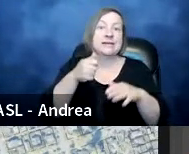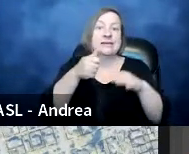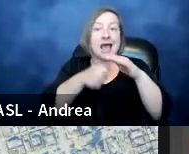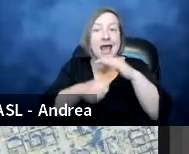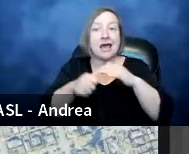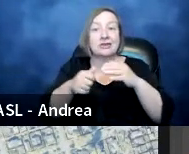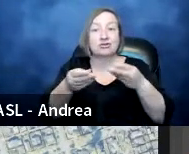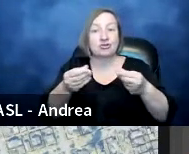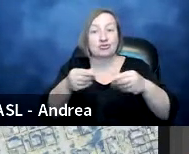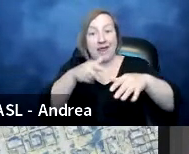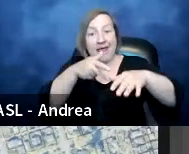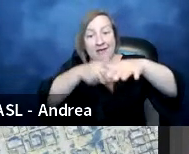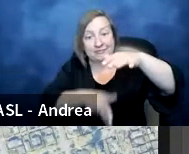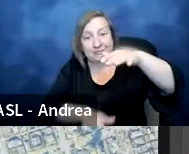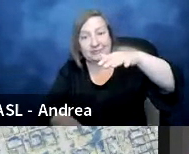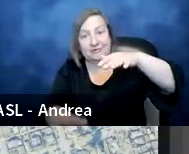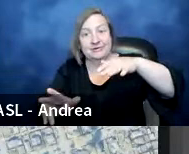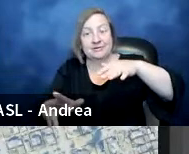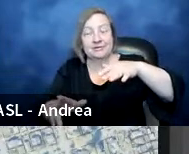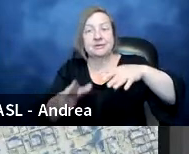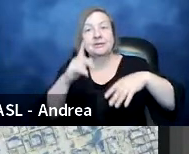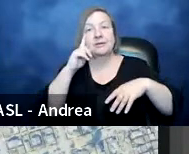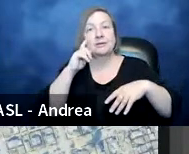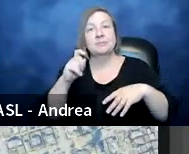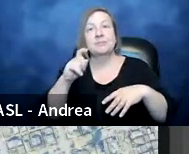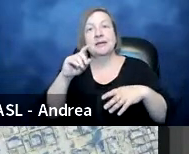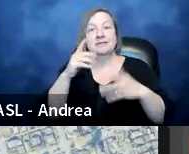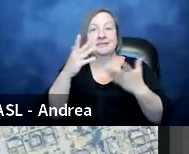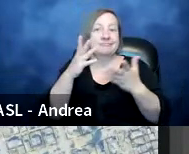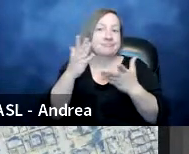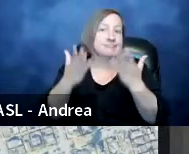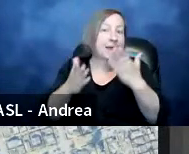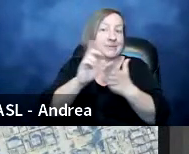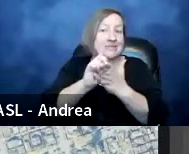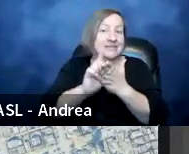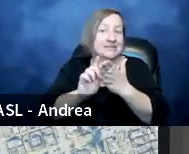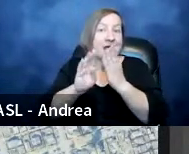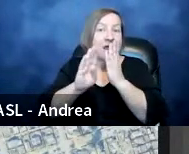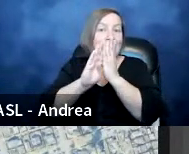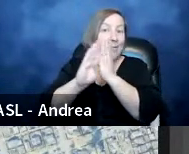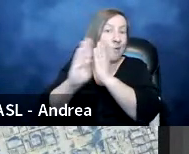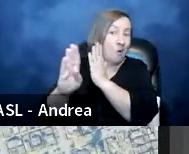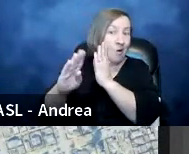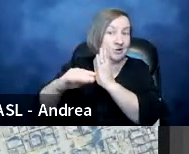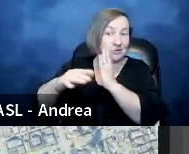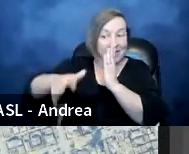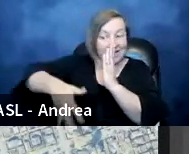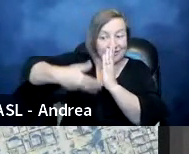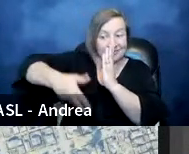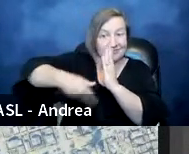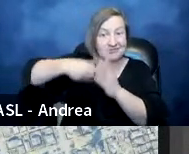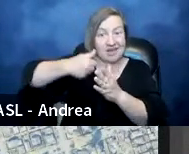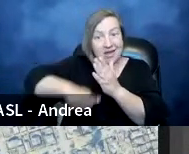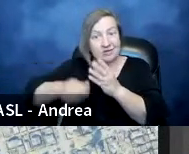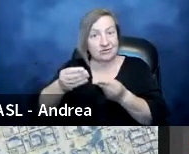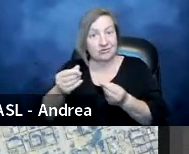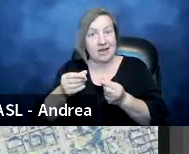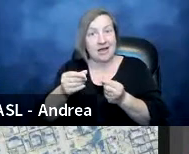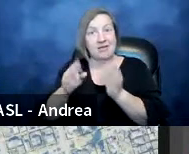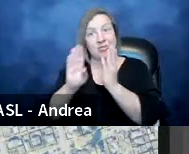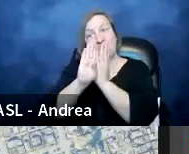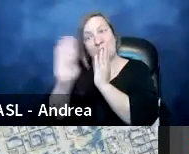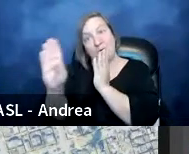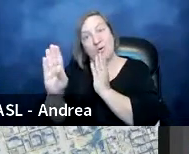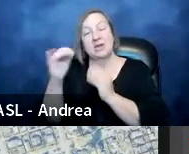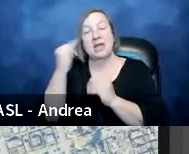easement, and those have to do with the design of walls, for instance, and or utilities, but walls are primary. And if we